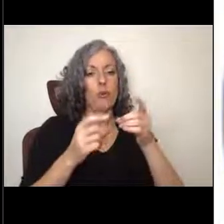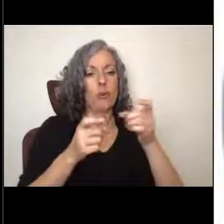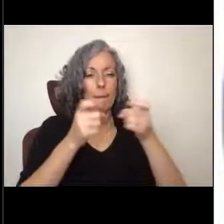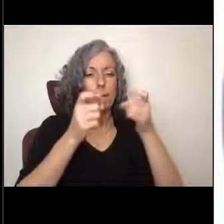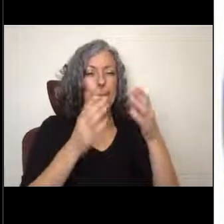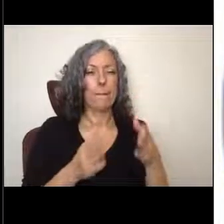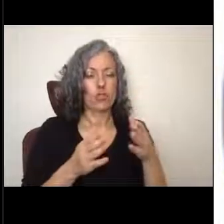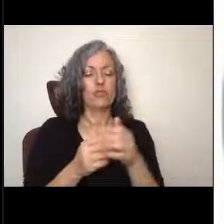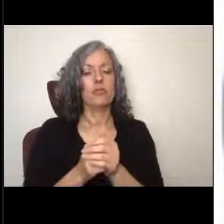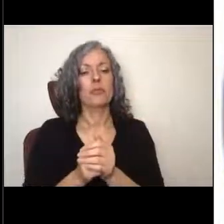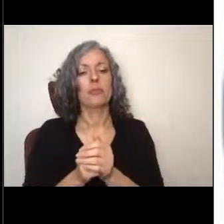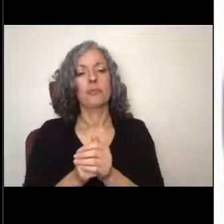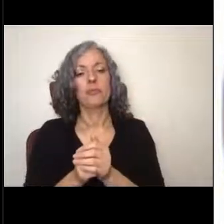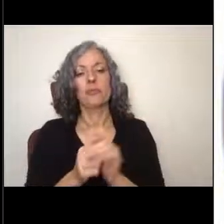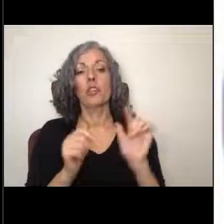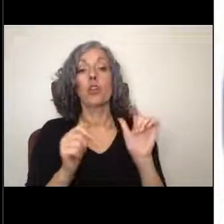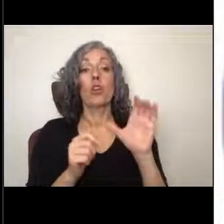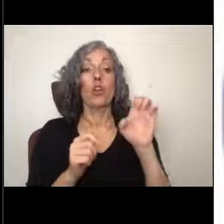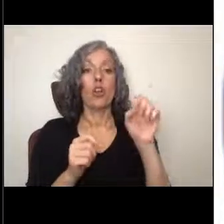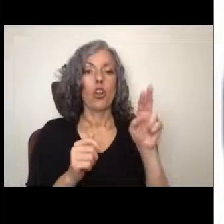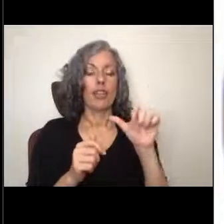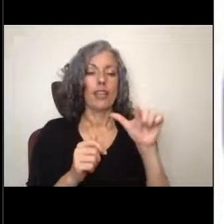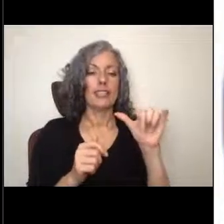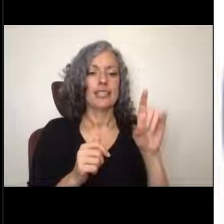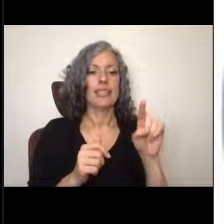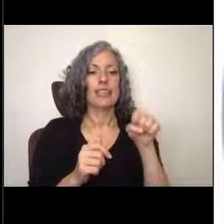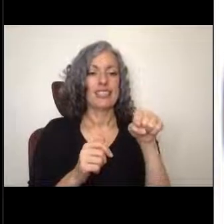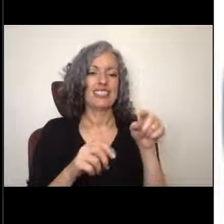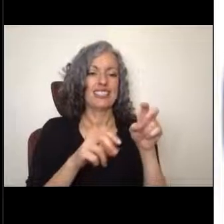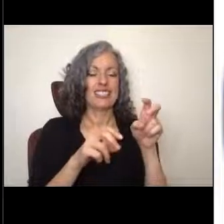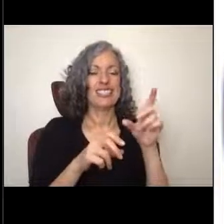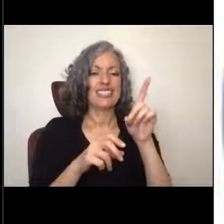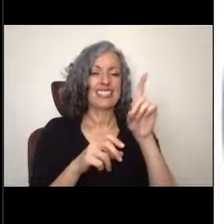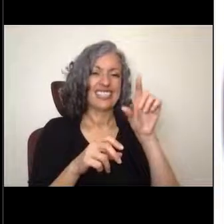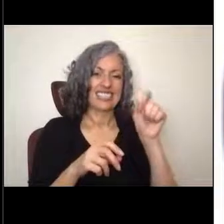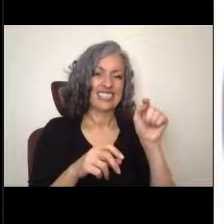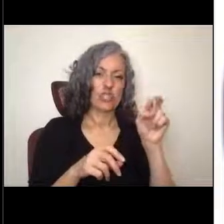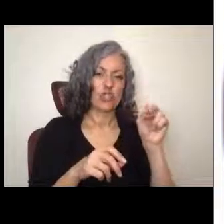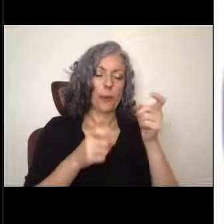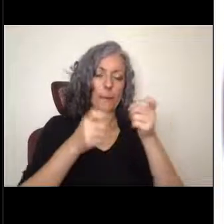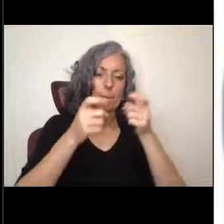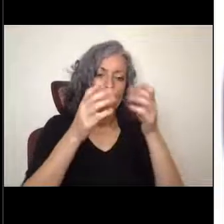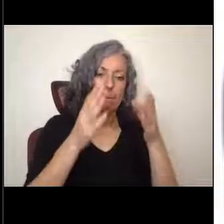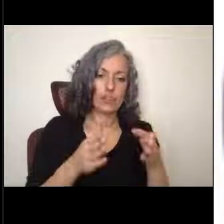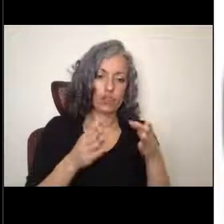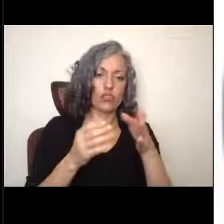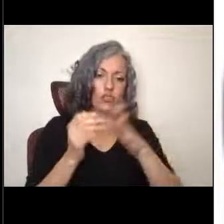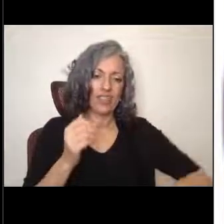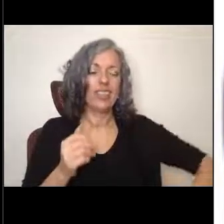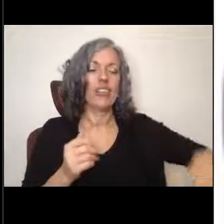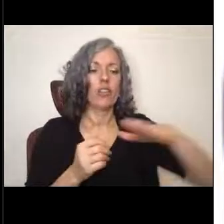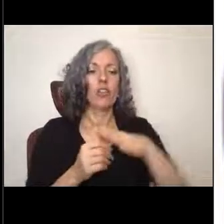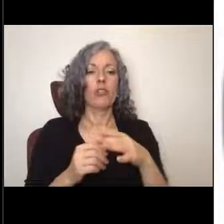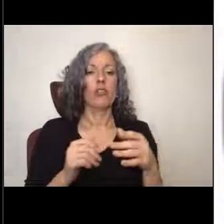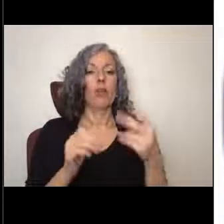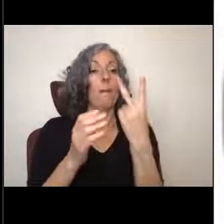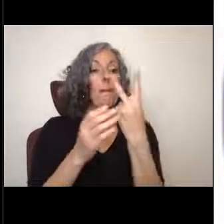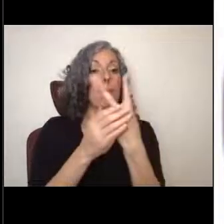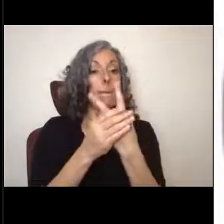Planning Agency, and Carl Hasty, the District Manager of the Tahoe Transportation District. Local representatives